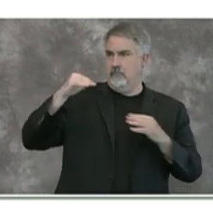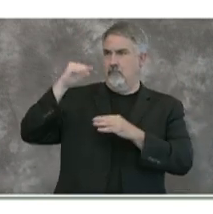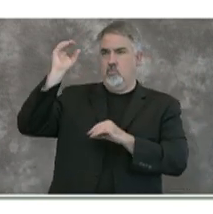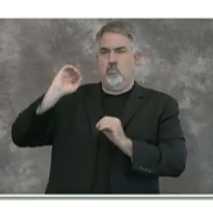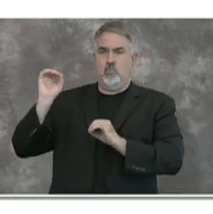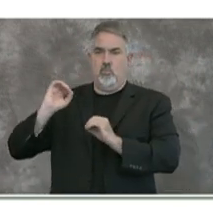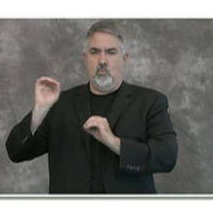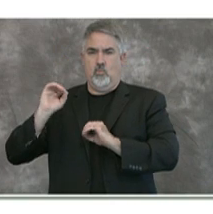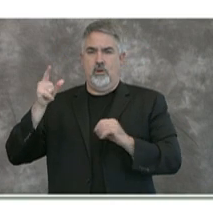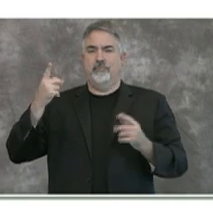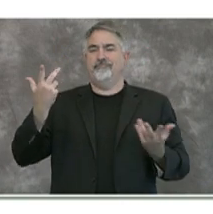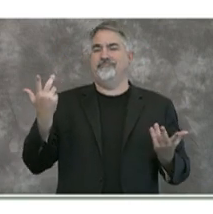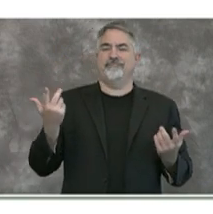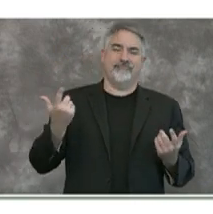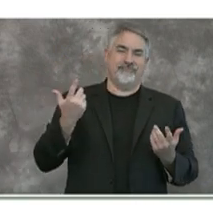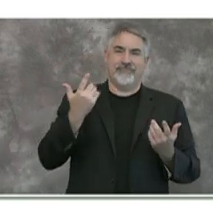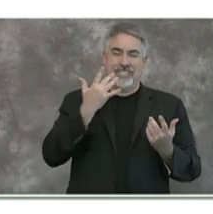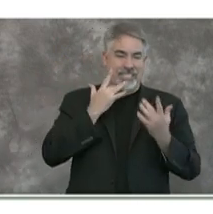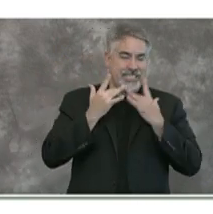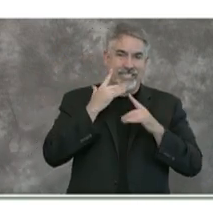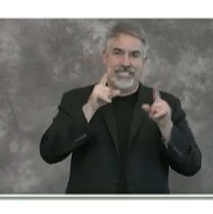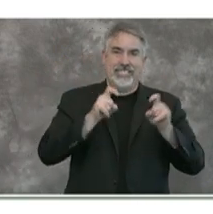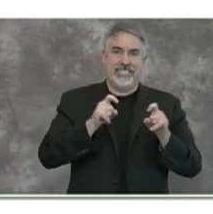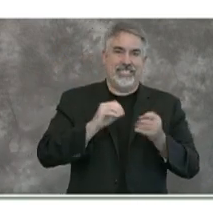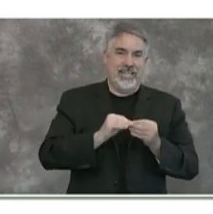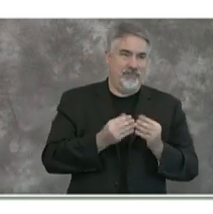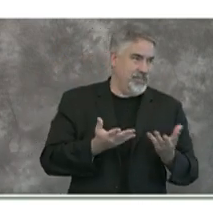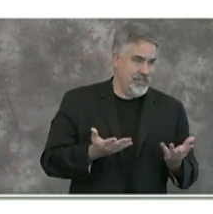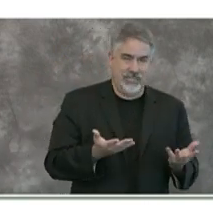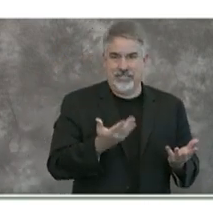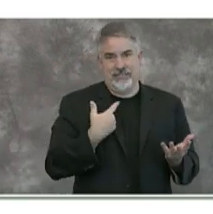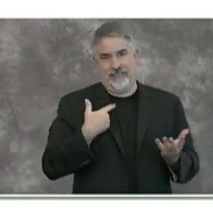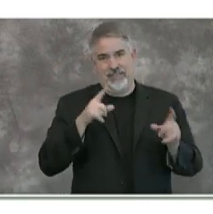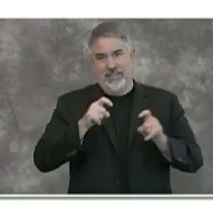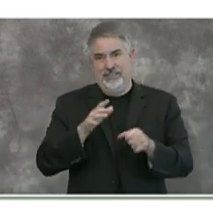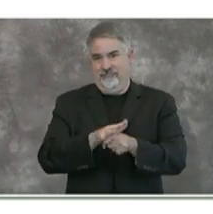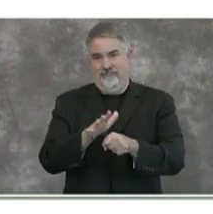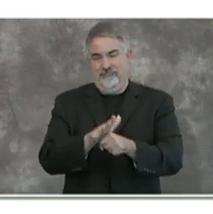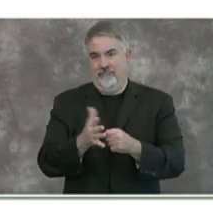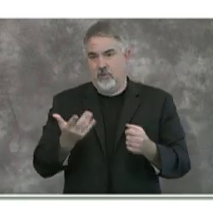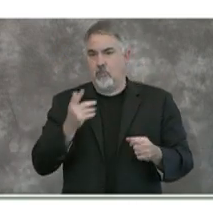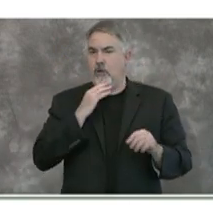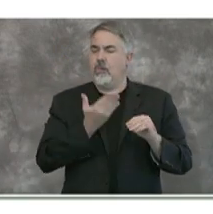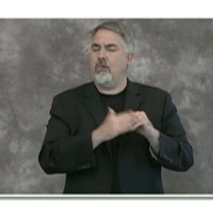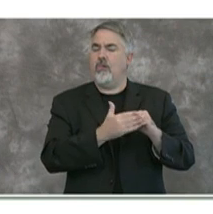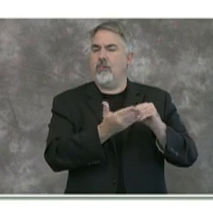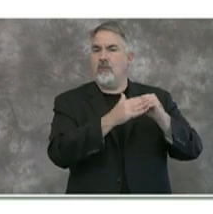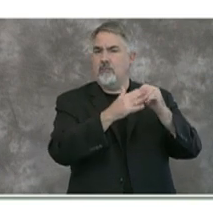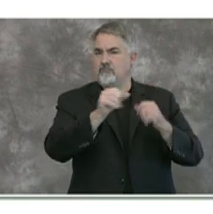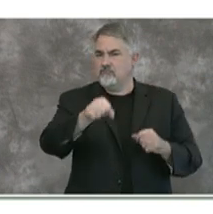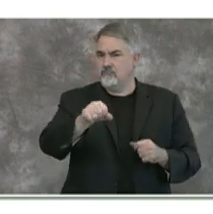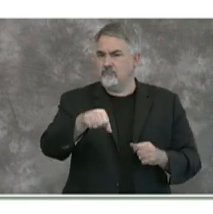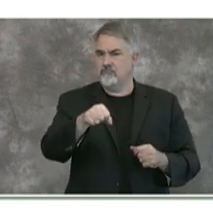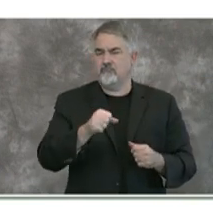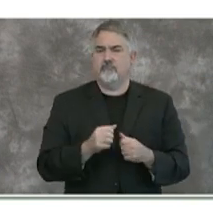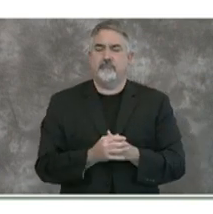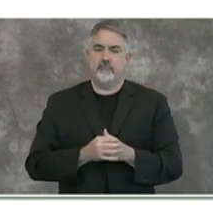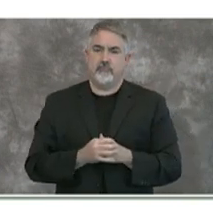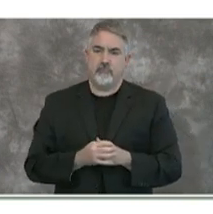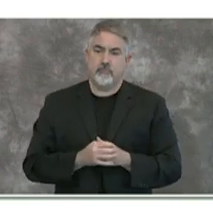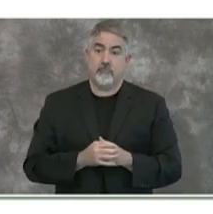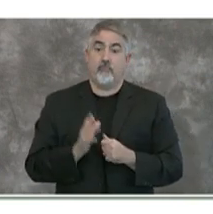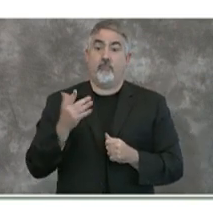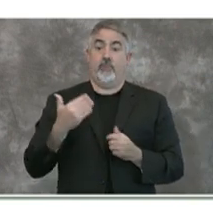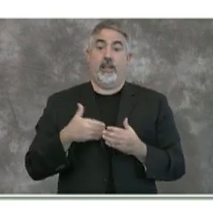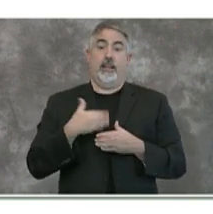much more limited and was more focused on folks that we believe to be positive. The next one you will see here is a chart comparing our